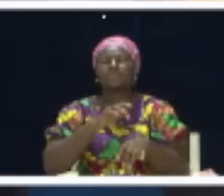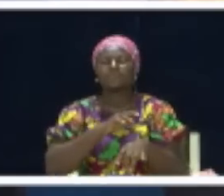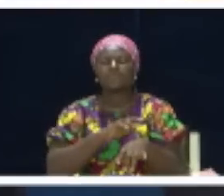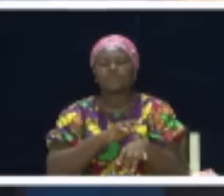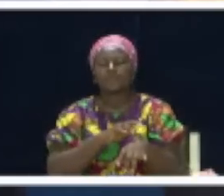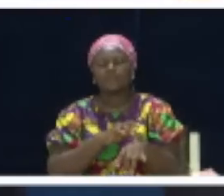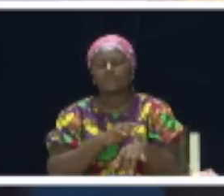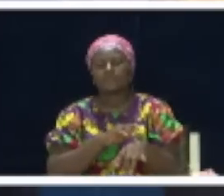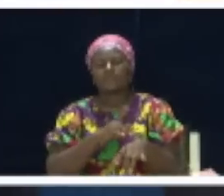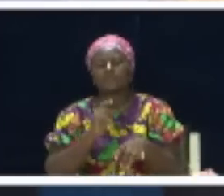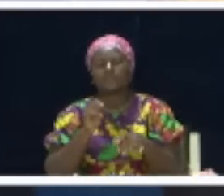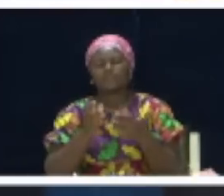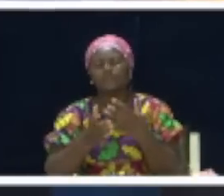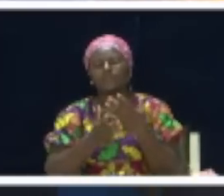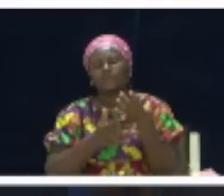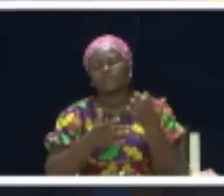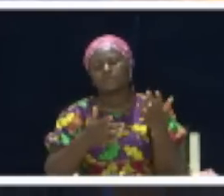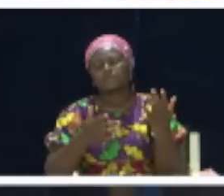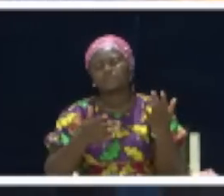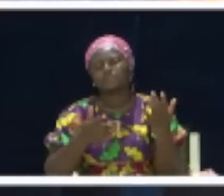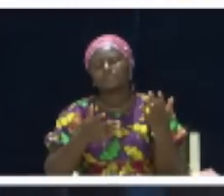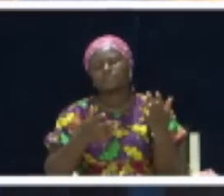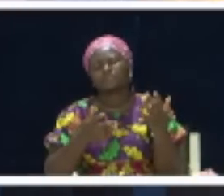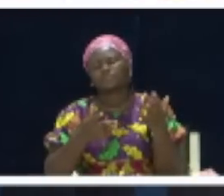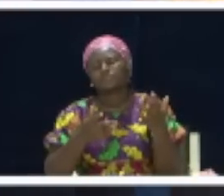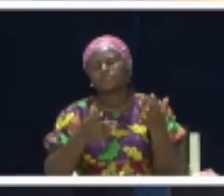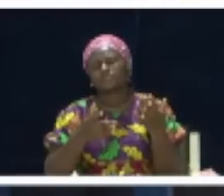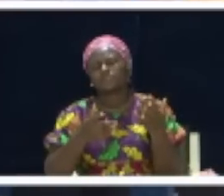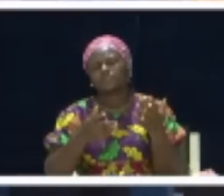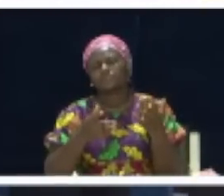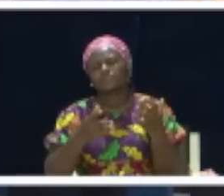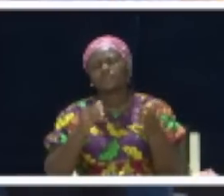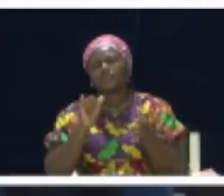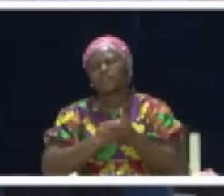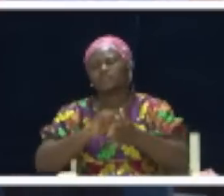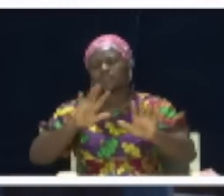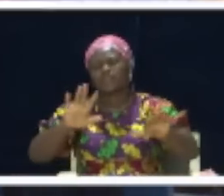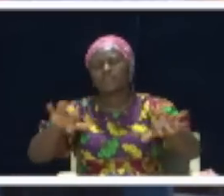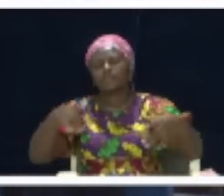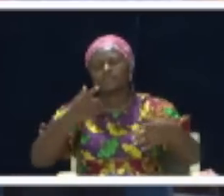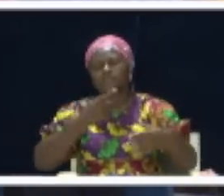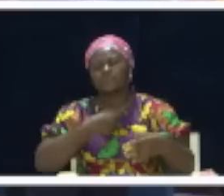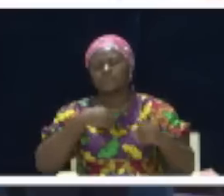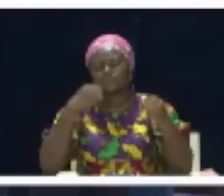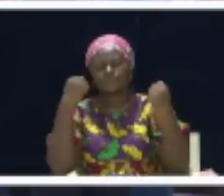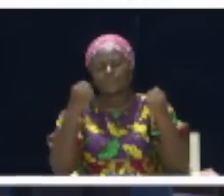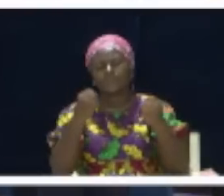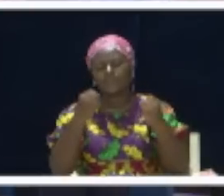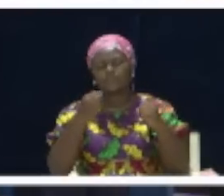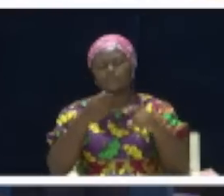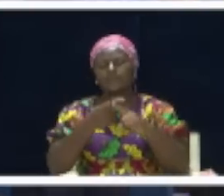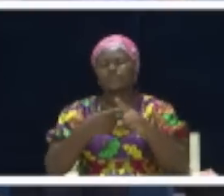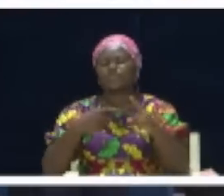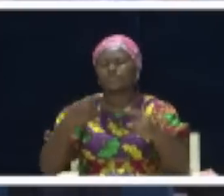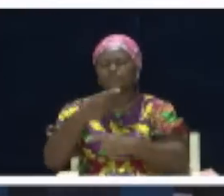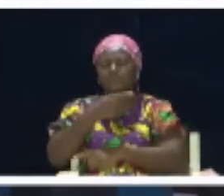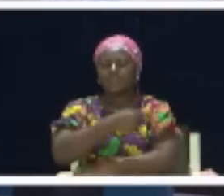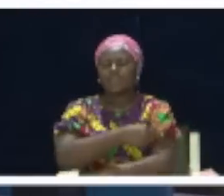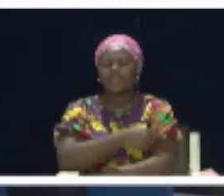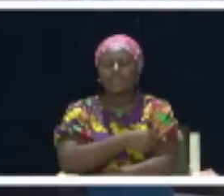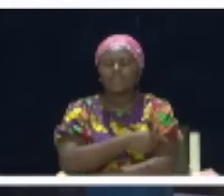tears. The blood that gives me strength from